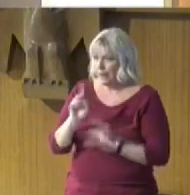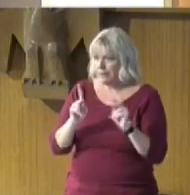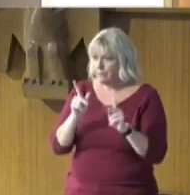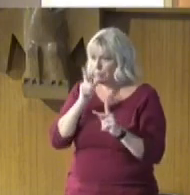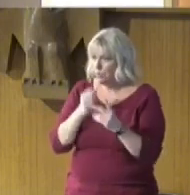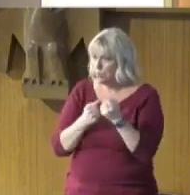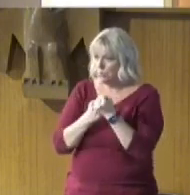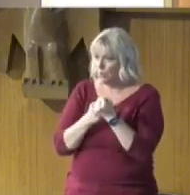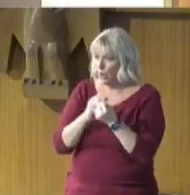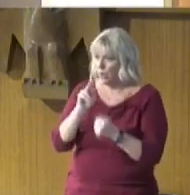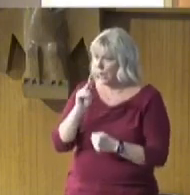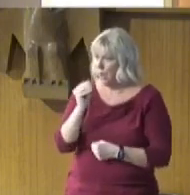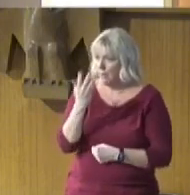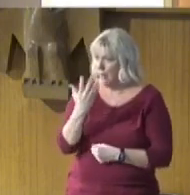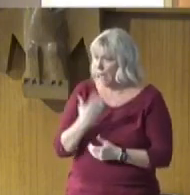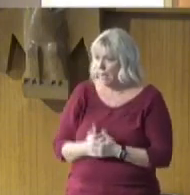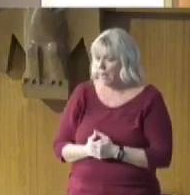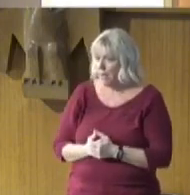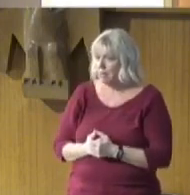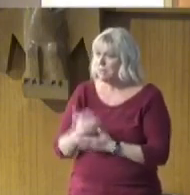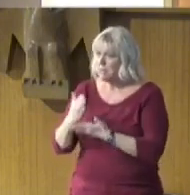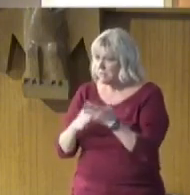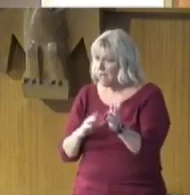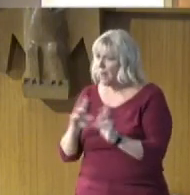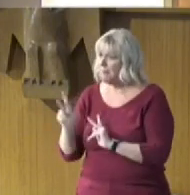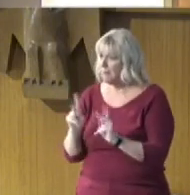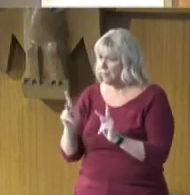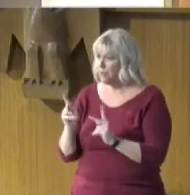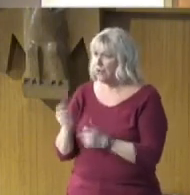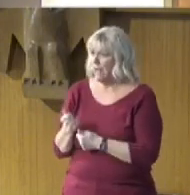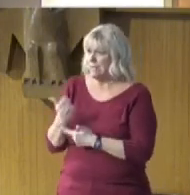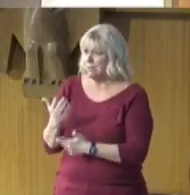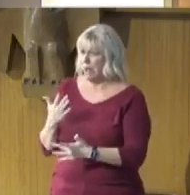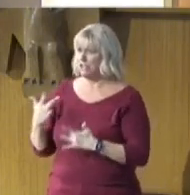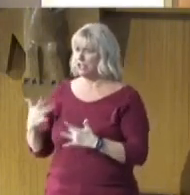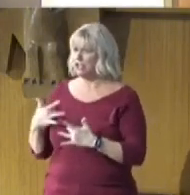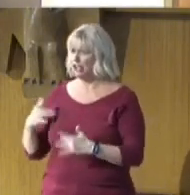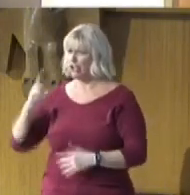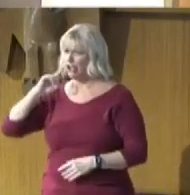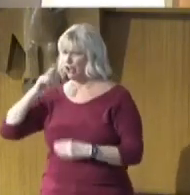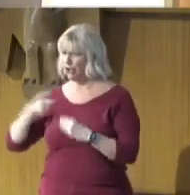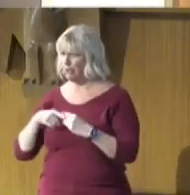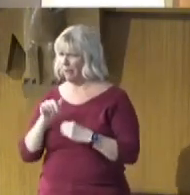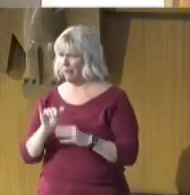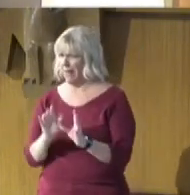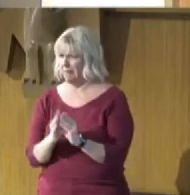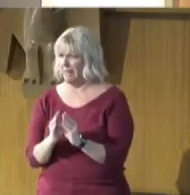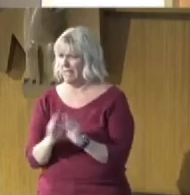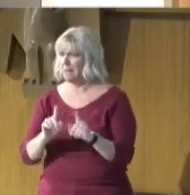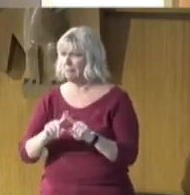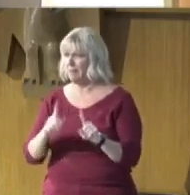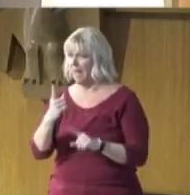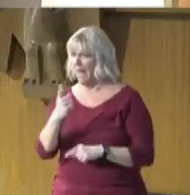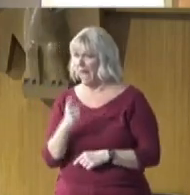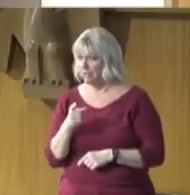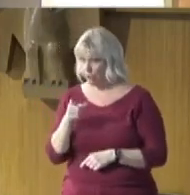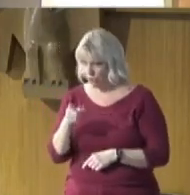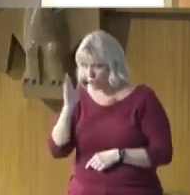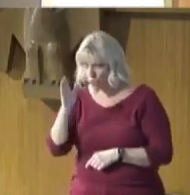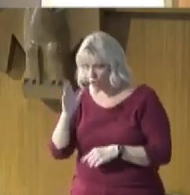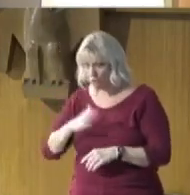people in our church who expressed concern for this event. They heard that we were doing this and they said, well, would you be willing to throw a party for